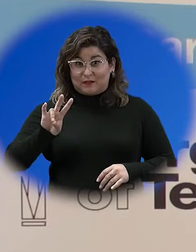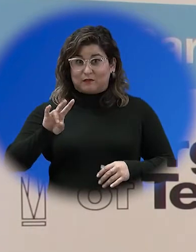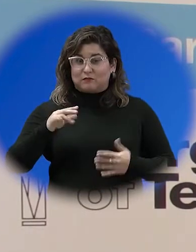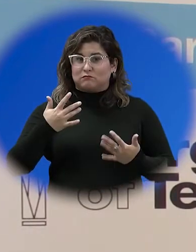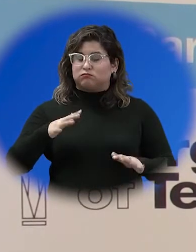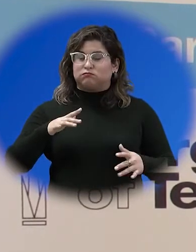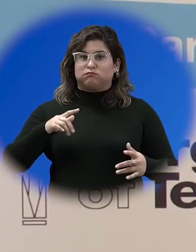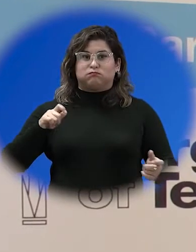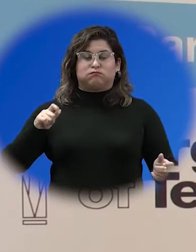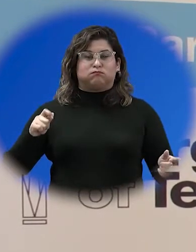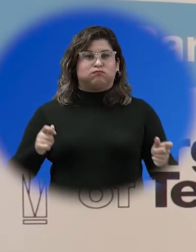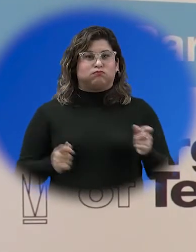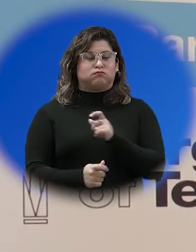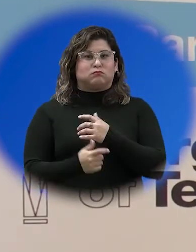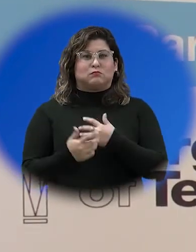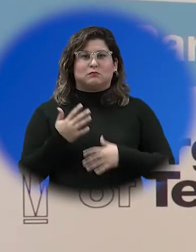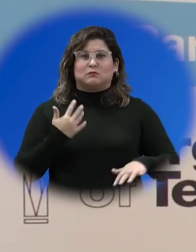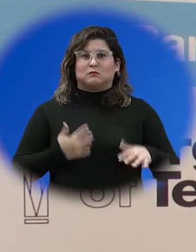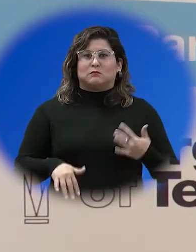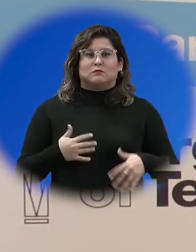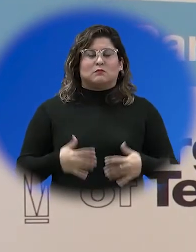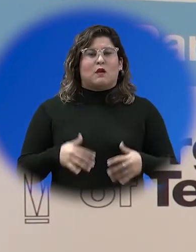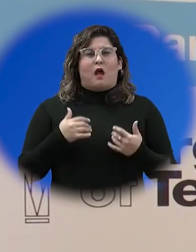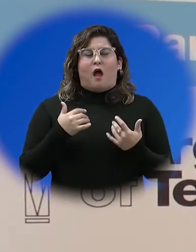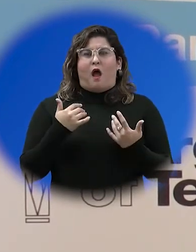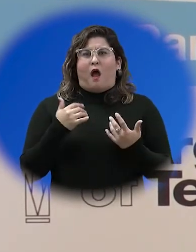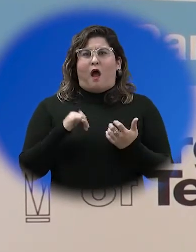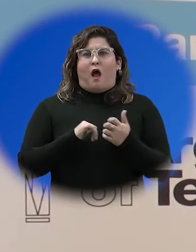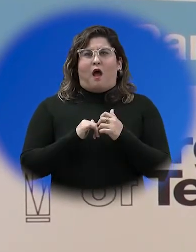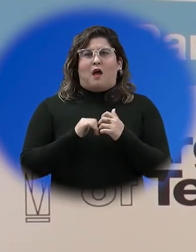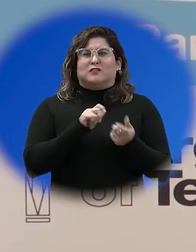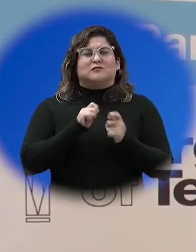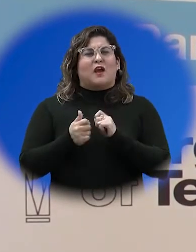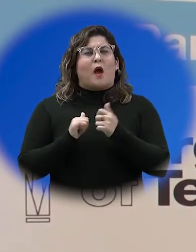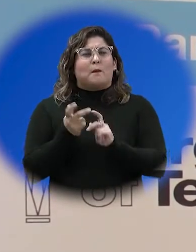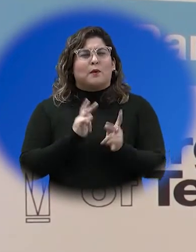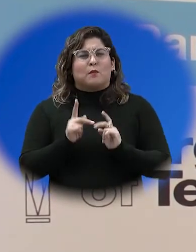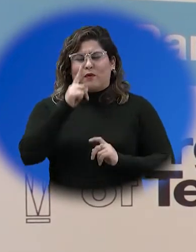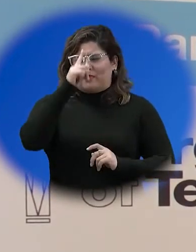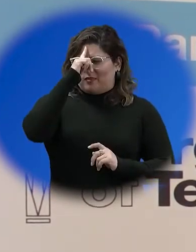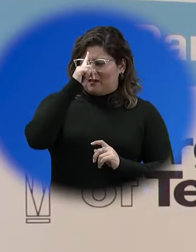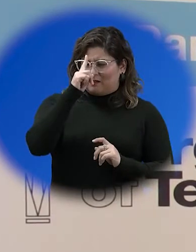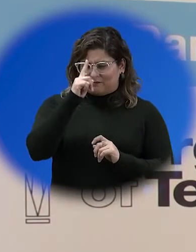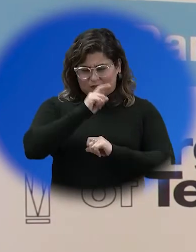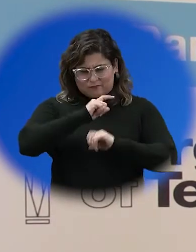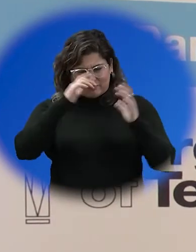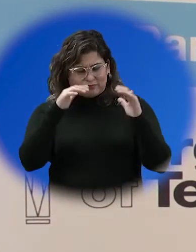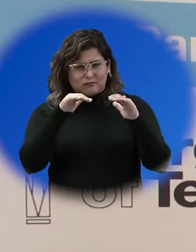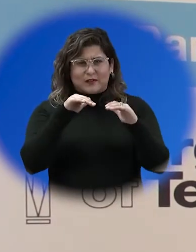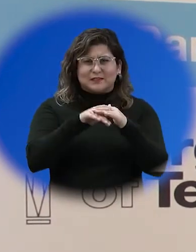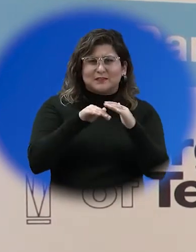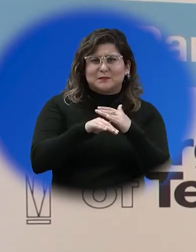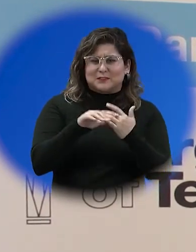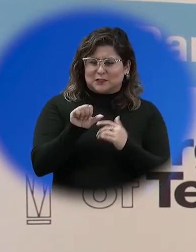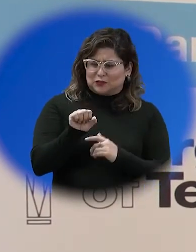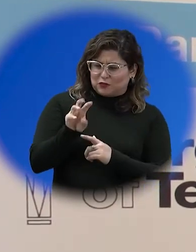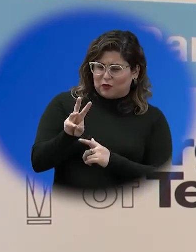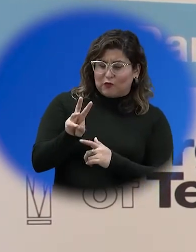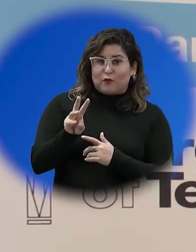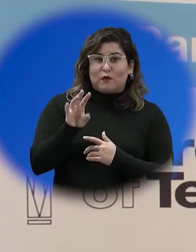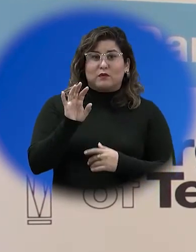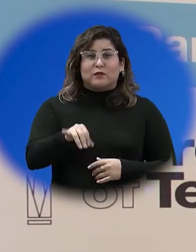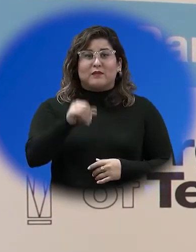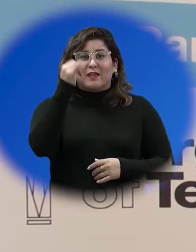out in 2007, it completely upended the way people think of accessibility as